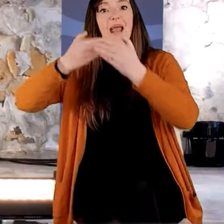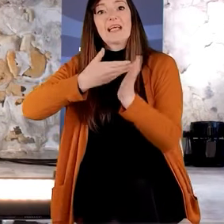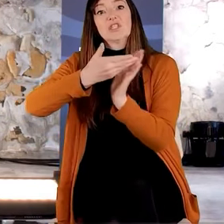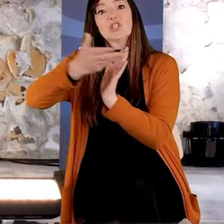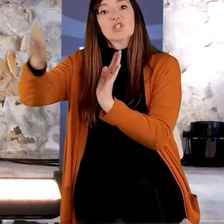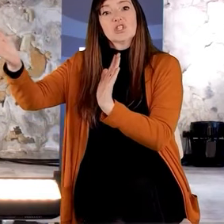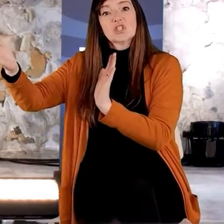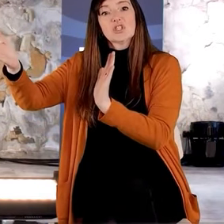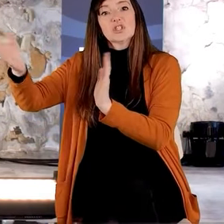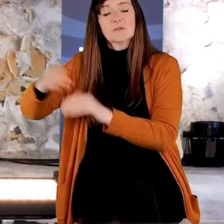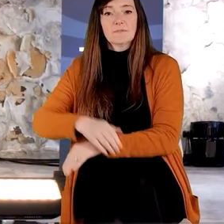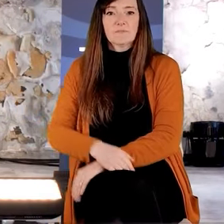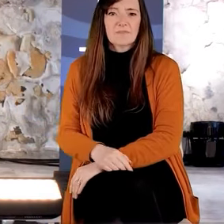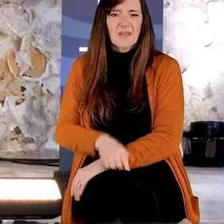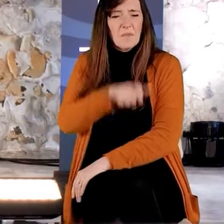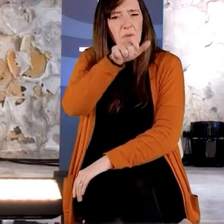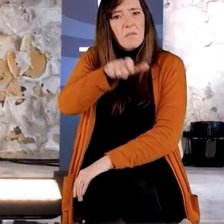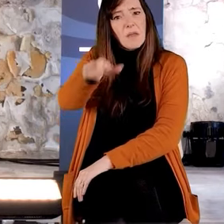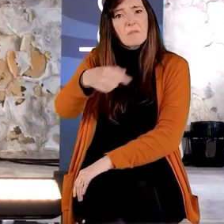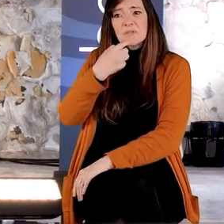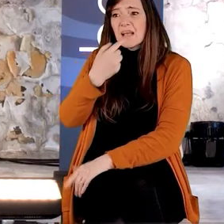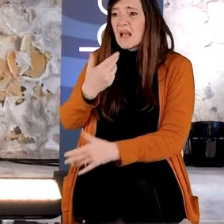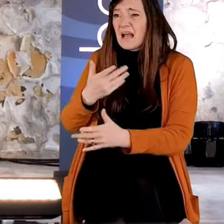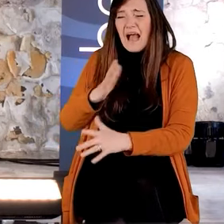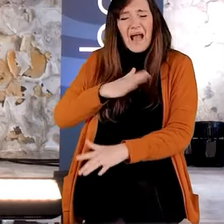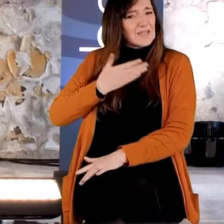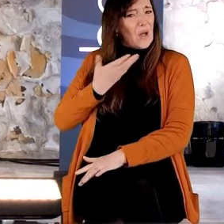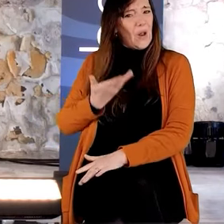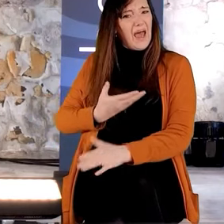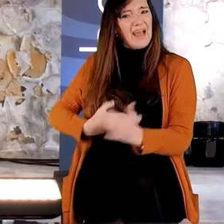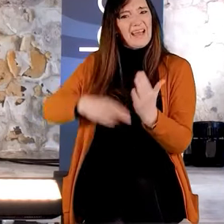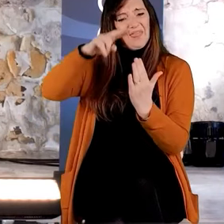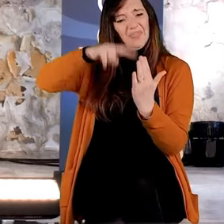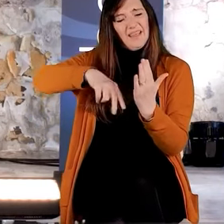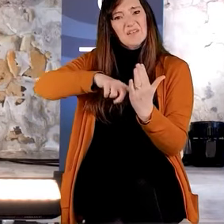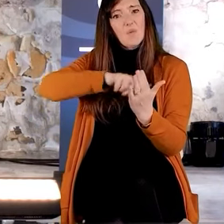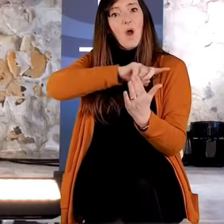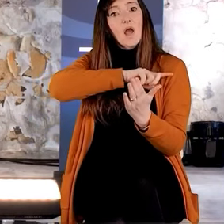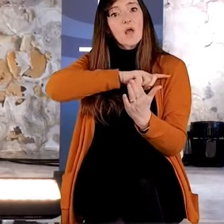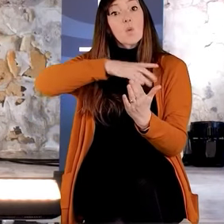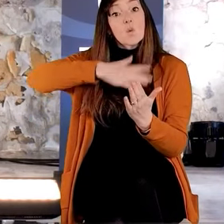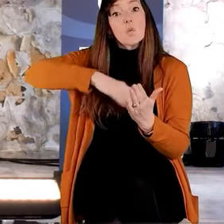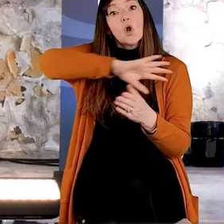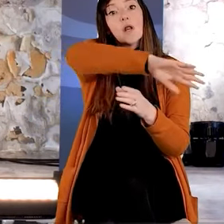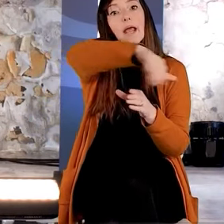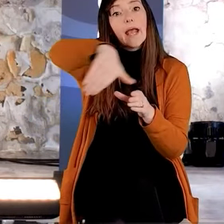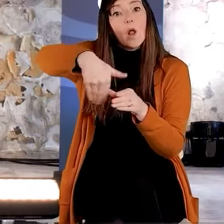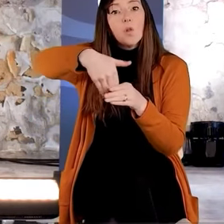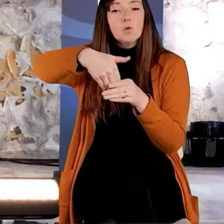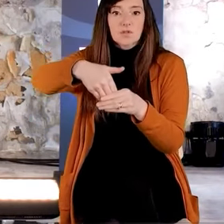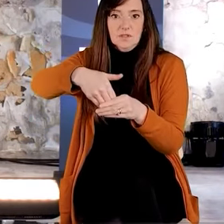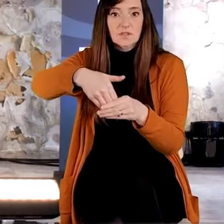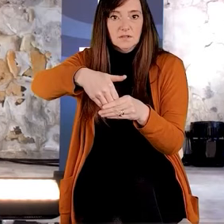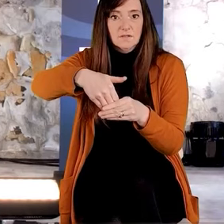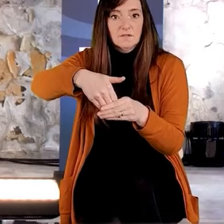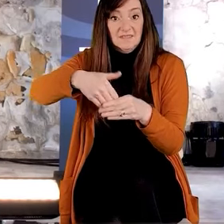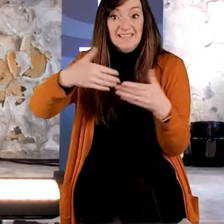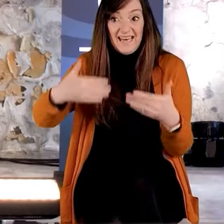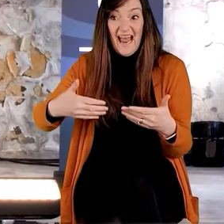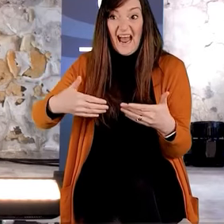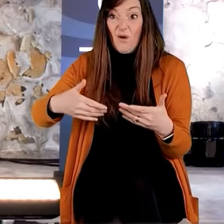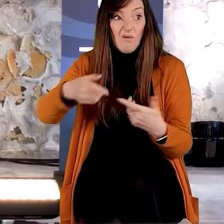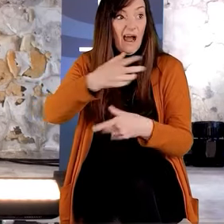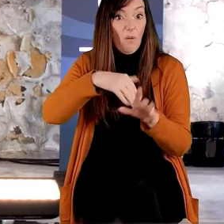you. Now, people say, well, I don't like that kind of thing. We want inclusivity. That's one of the great mantras